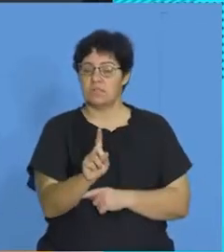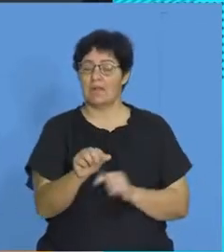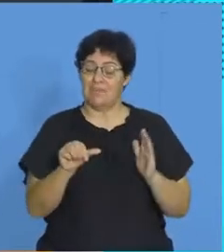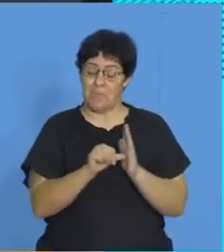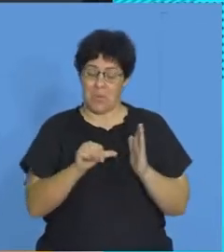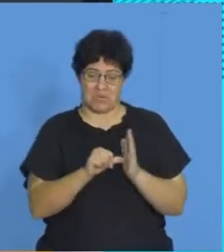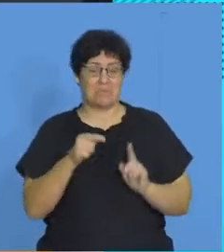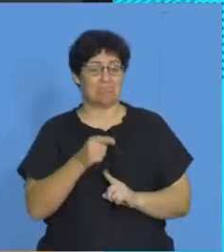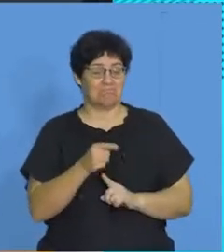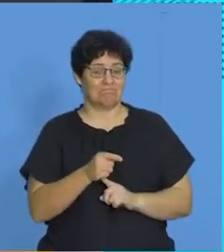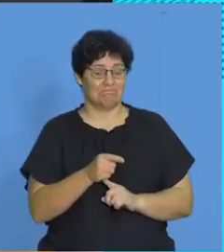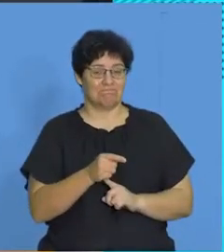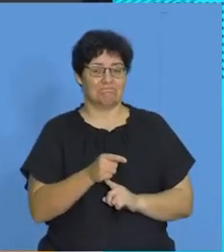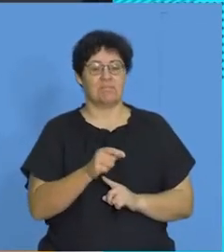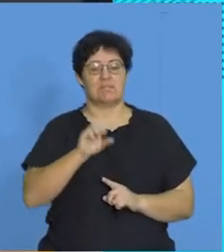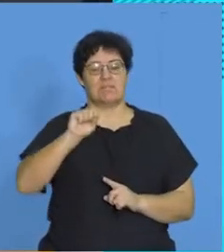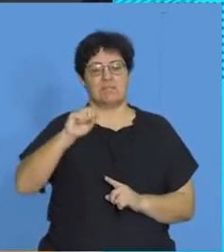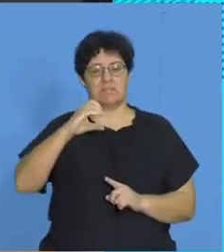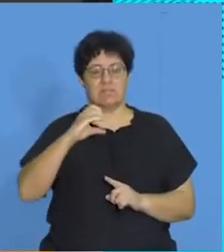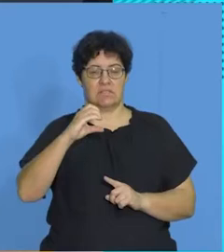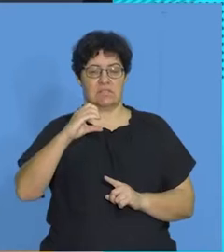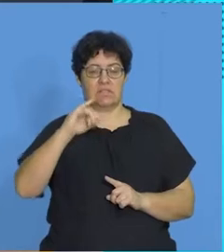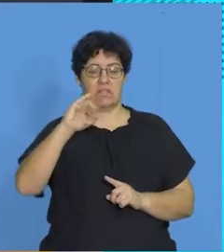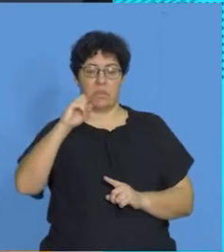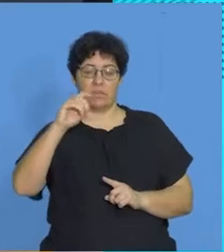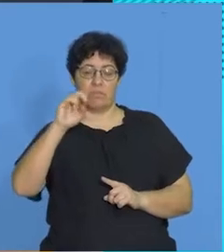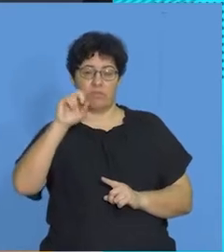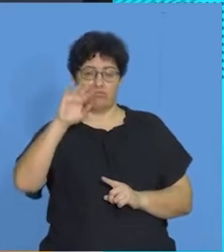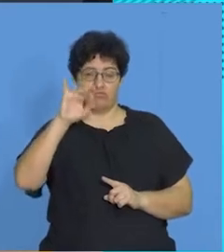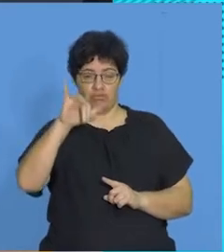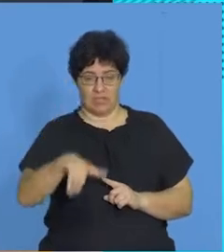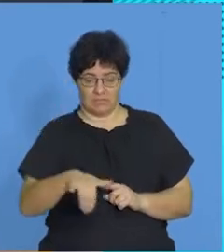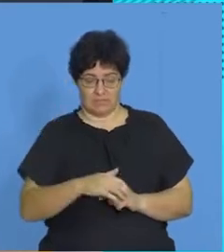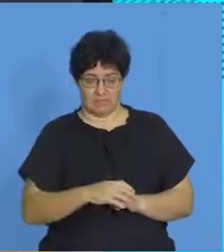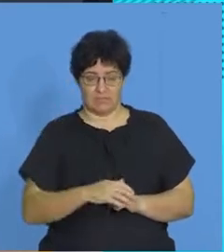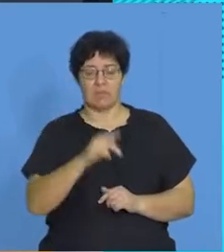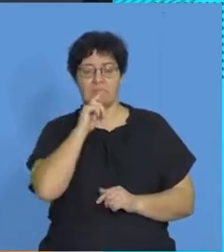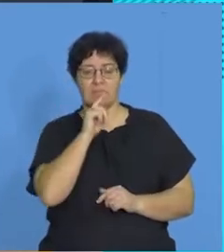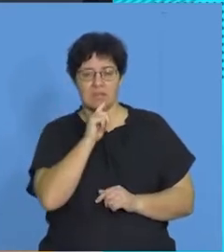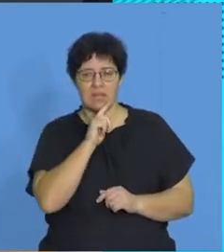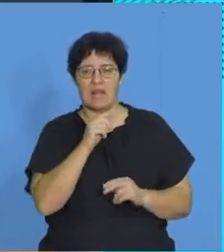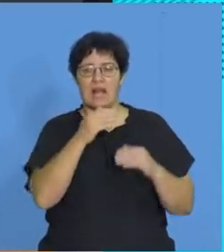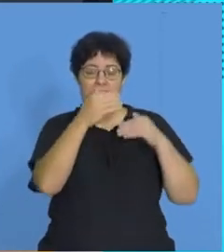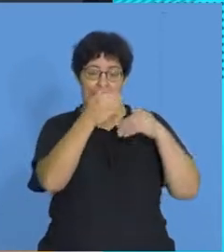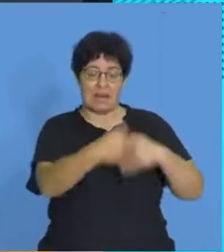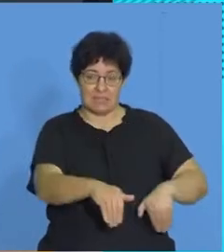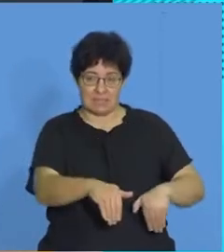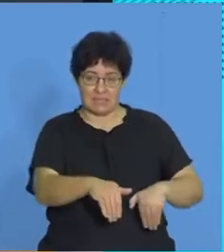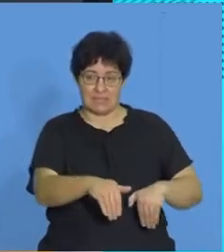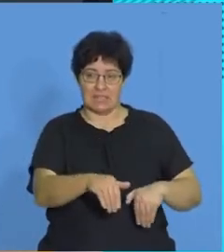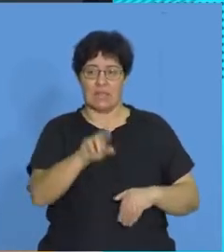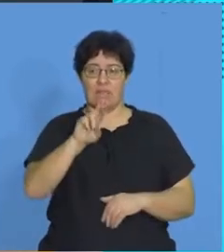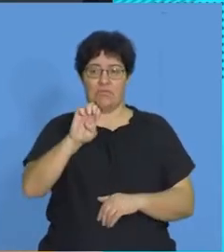important part of stoichiometry, which will be focusing on the limiting reagents as well as the